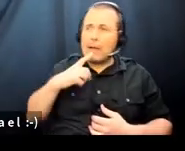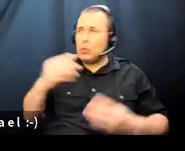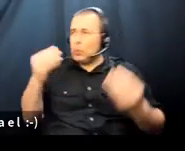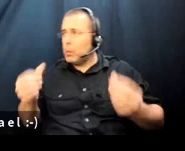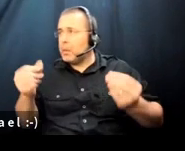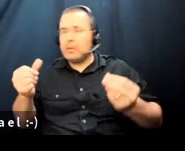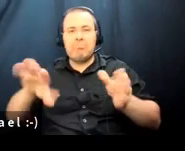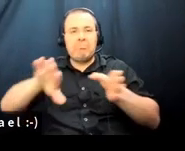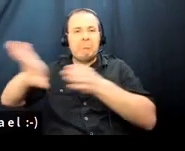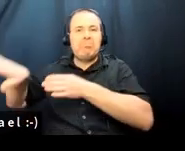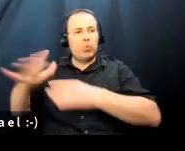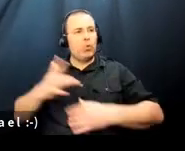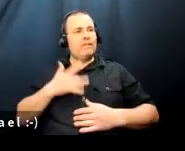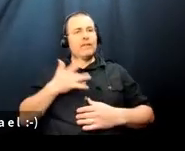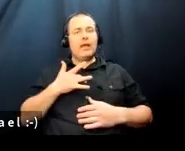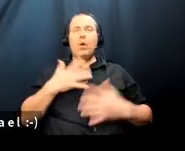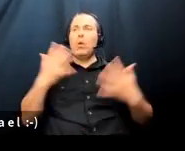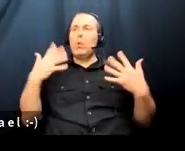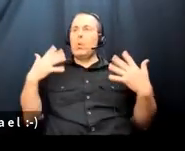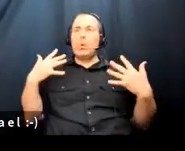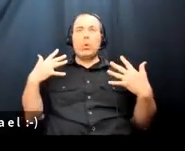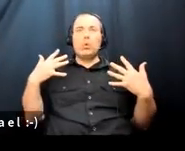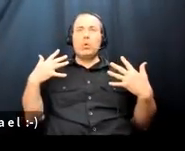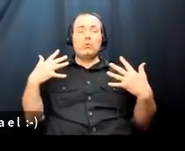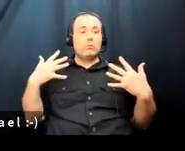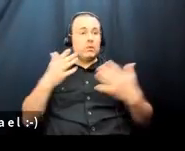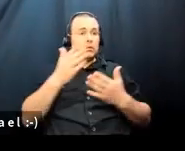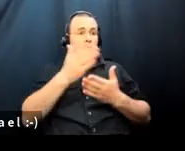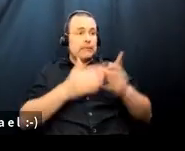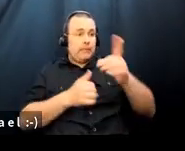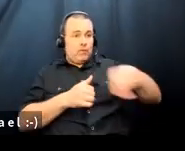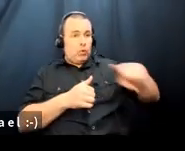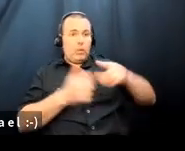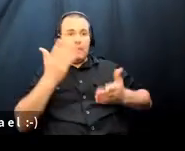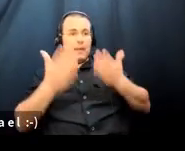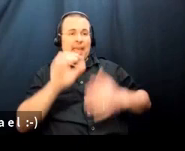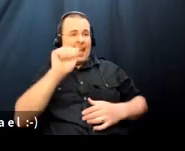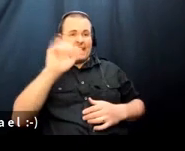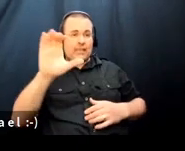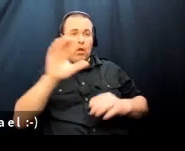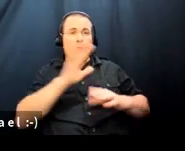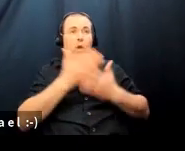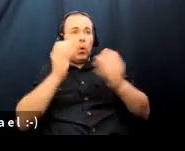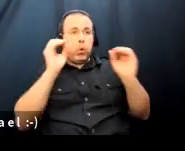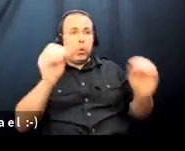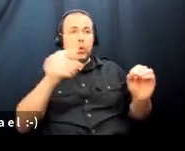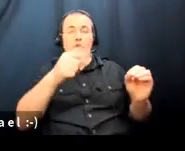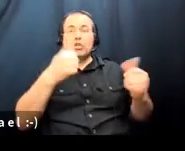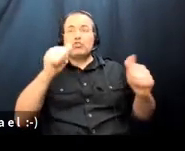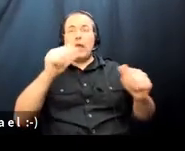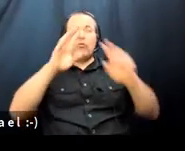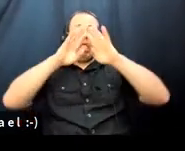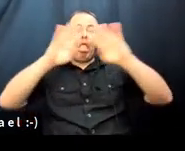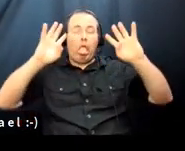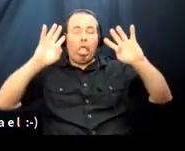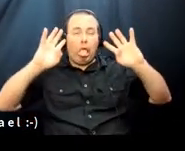cool. Whereas others of you are not in an air-conditioned space, and you were trying to ignore and